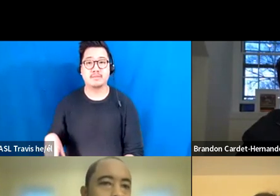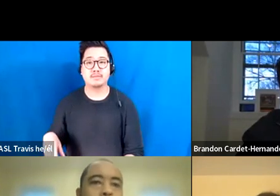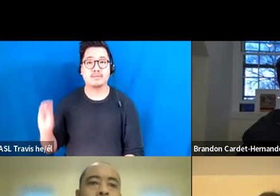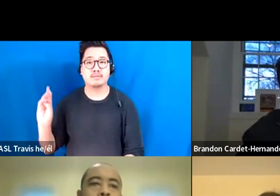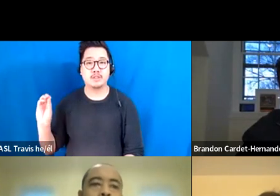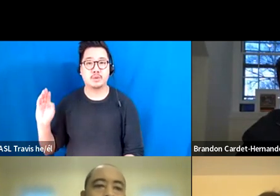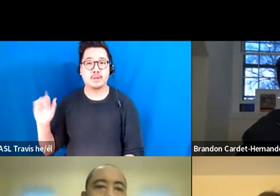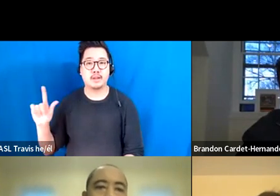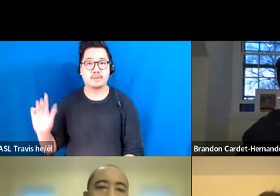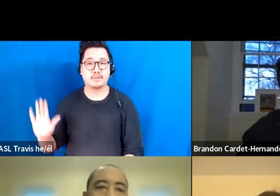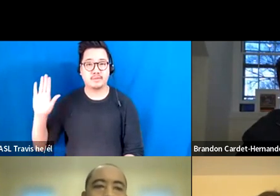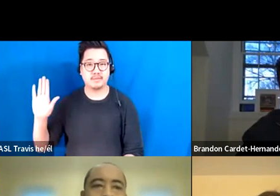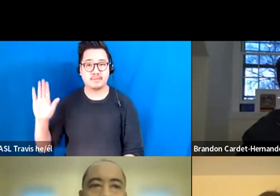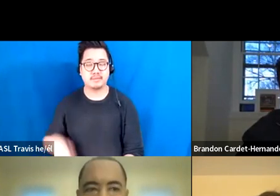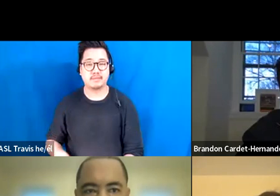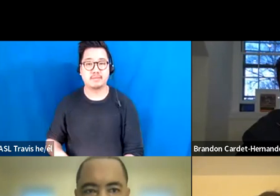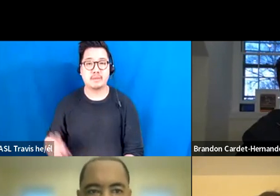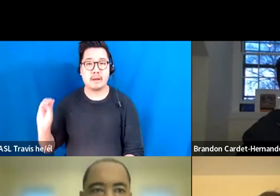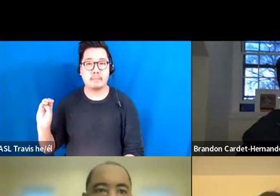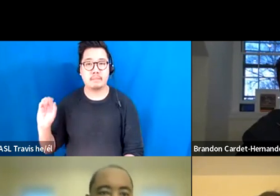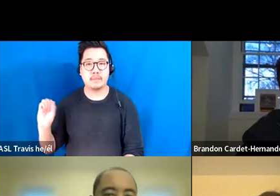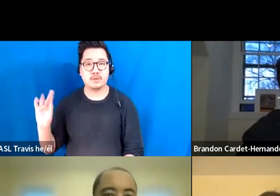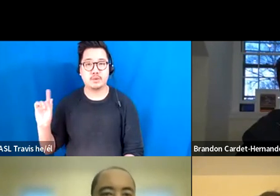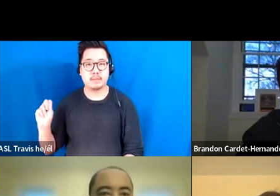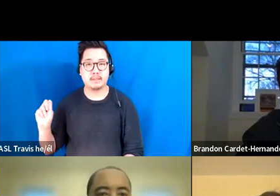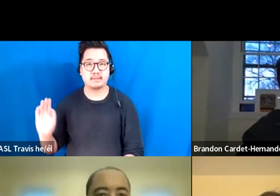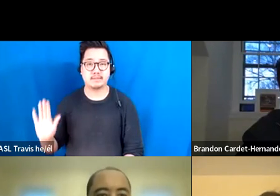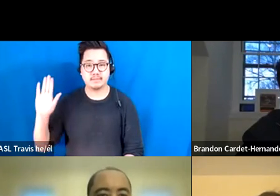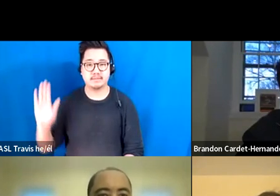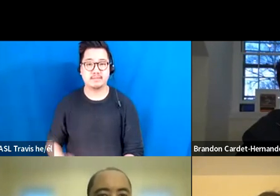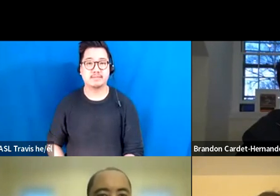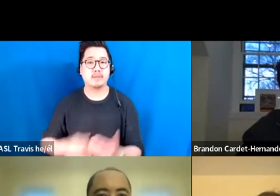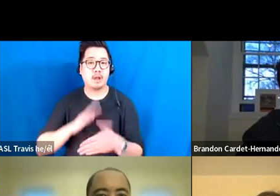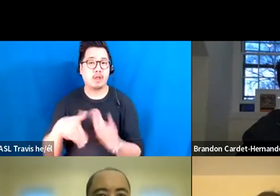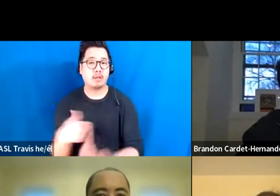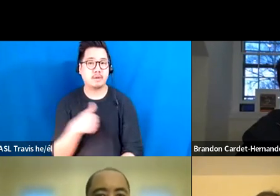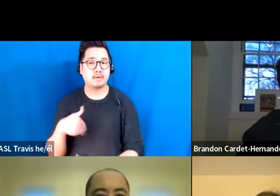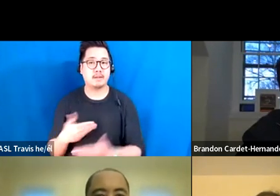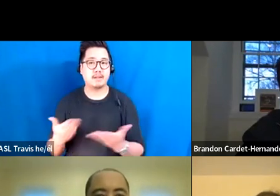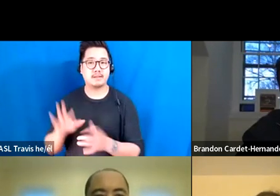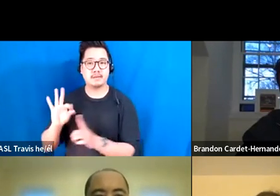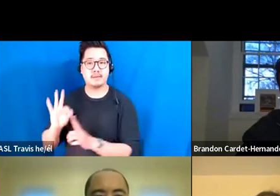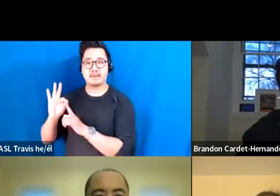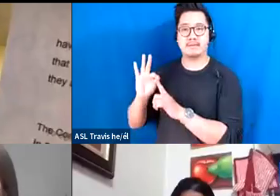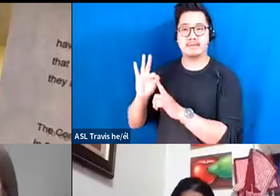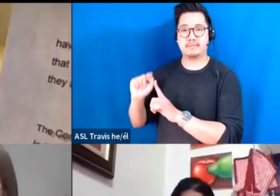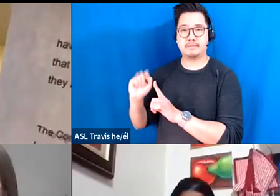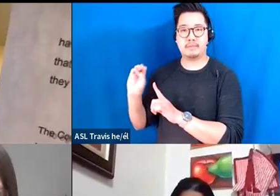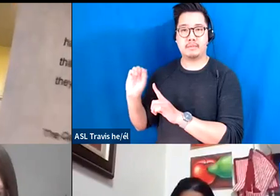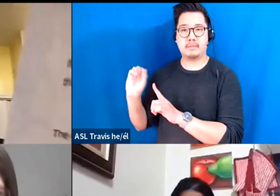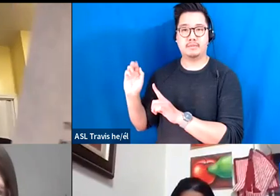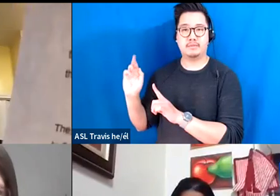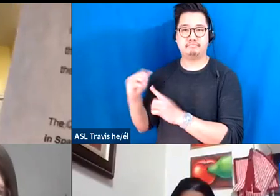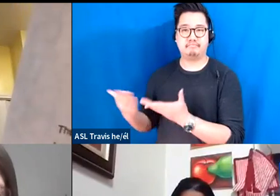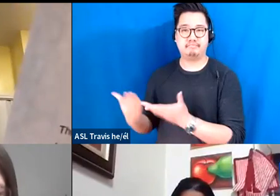president ms robinson present all members are present with the exception of miss mercer thank you miss